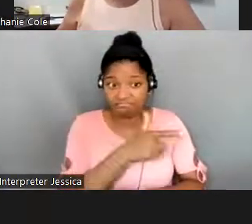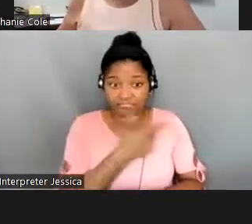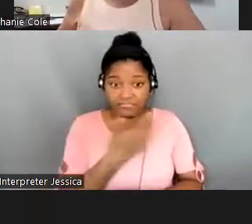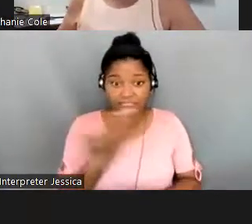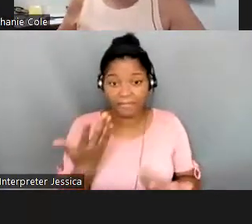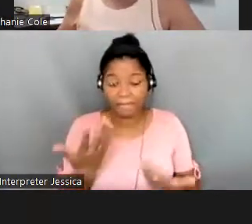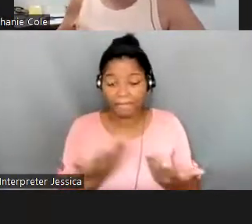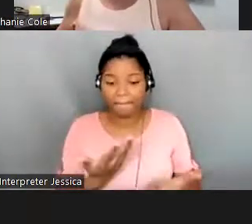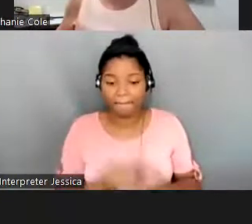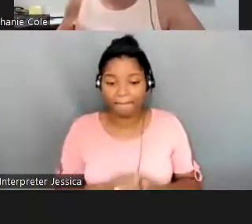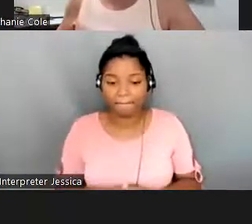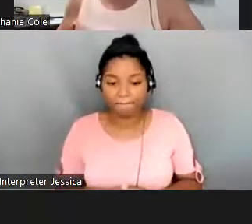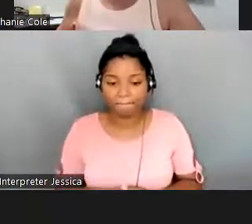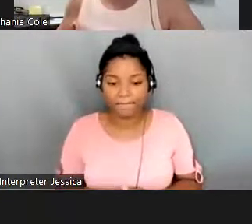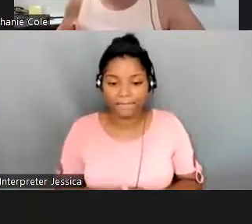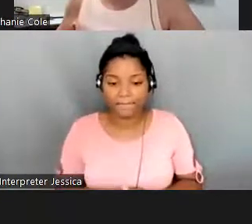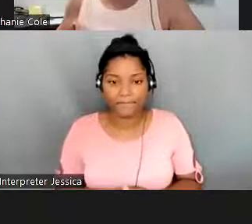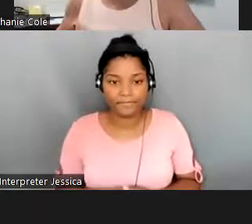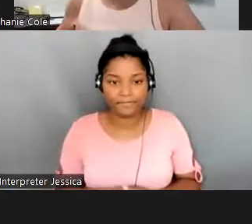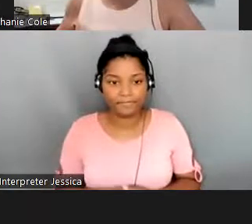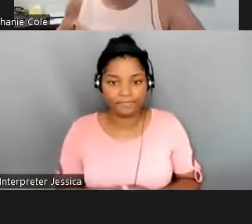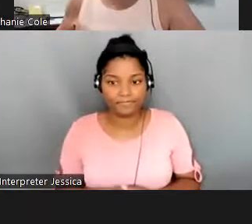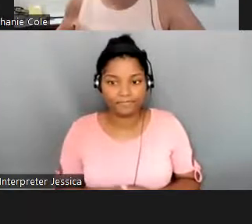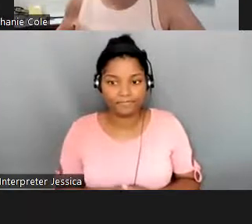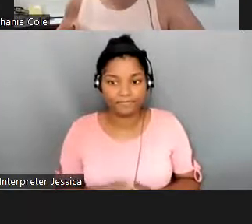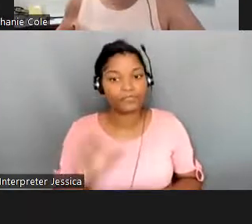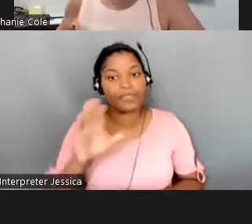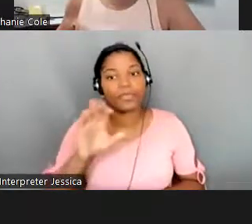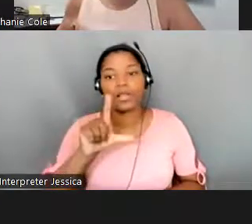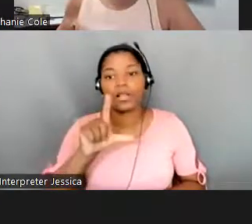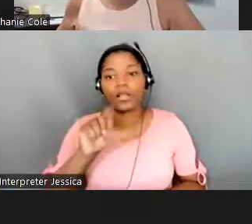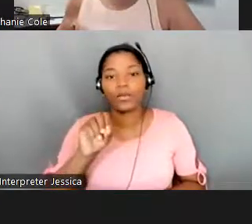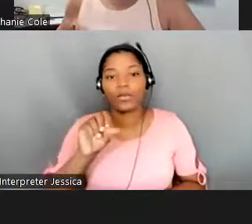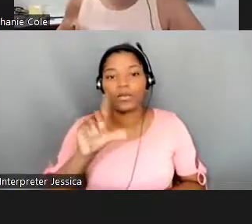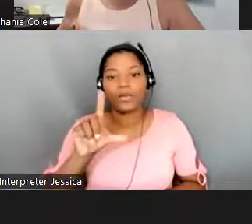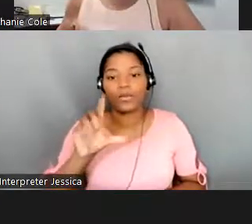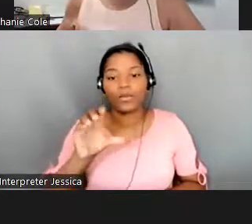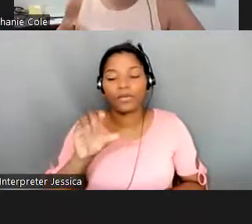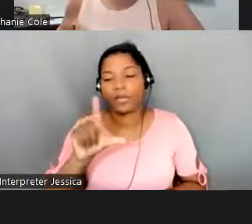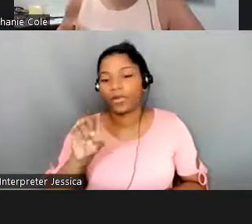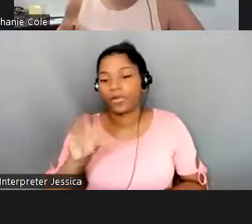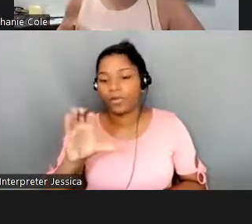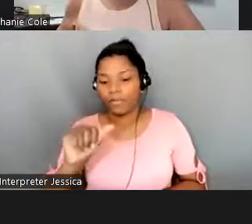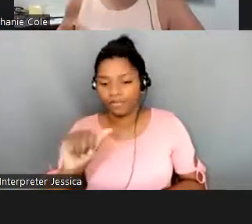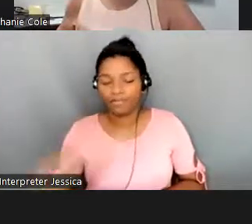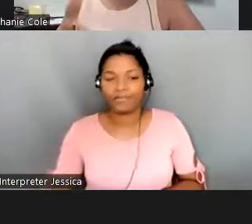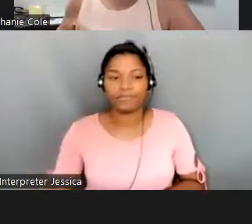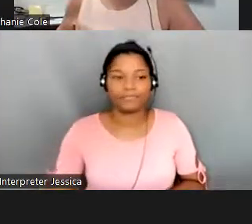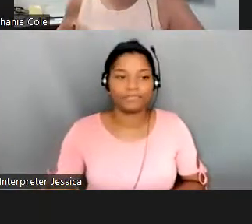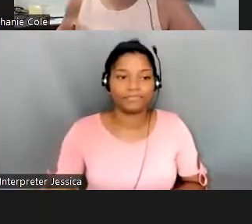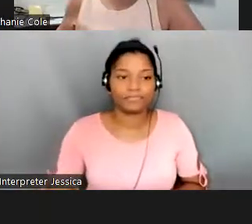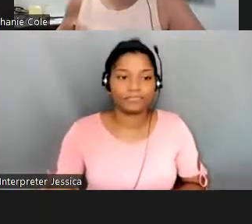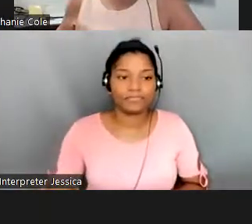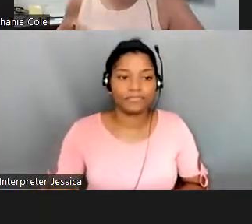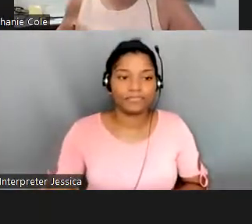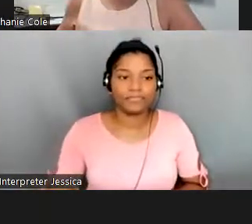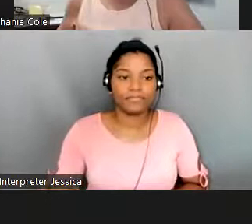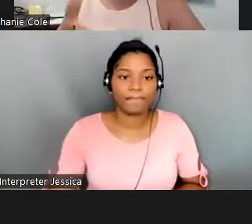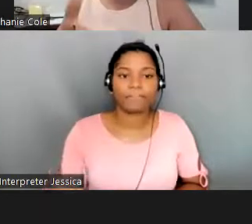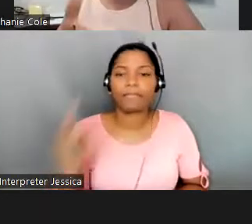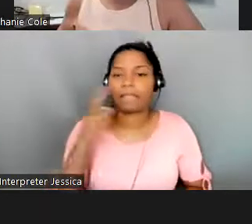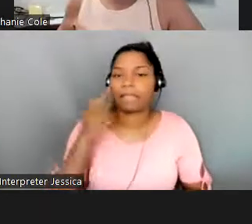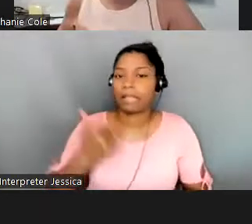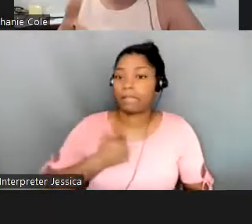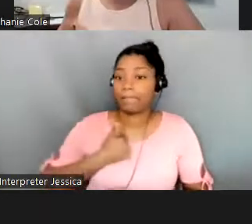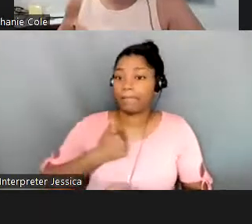Loka. I think what I learned